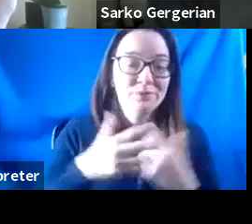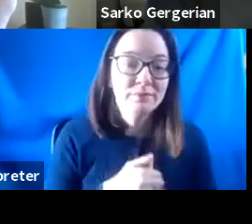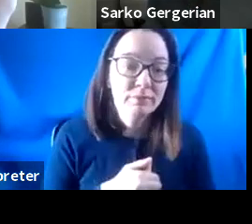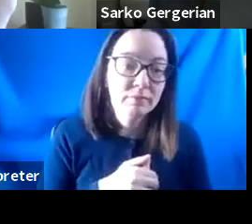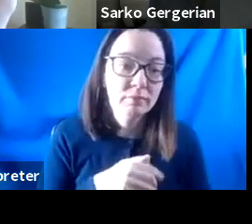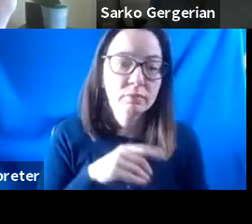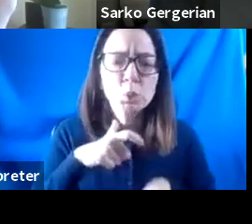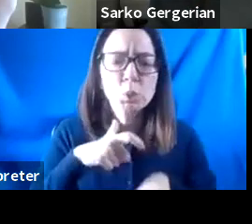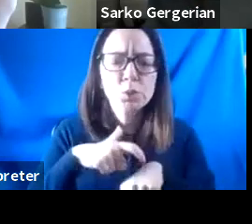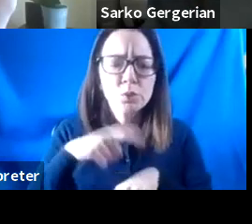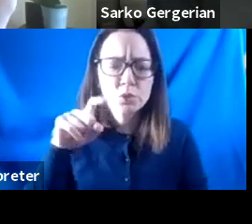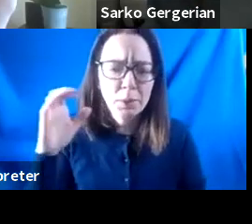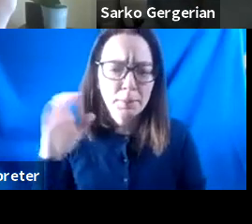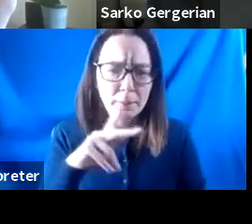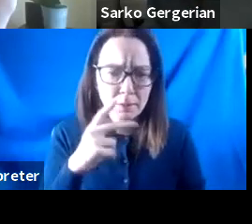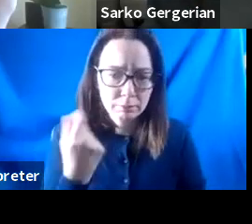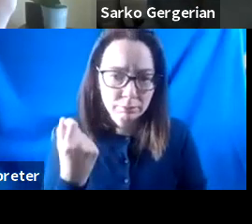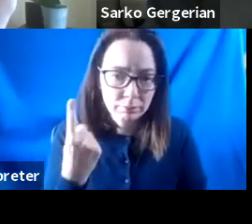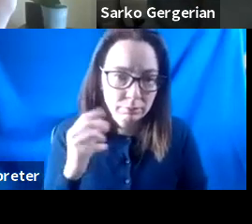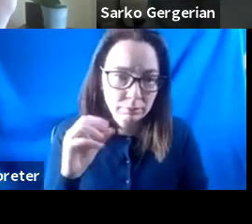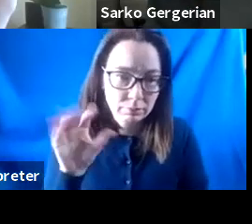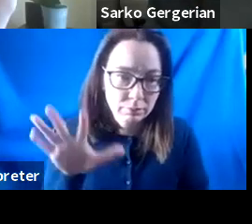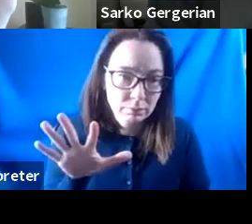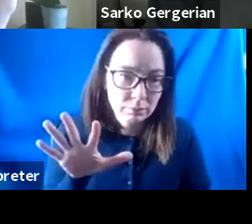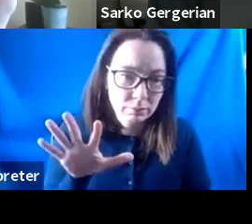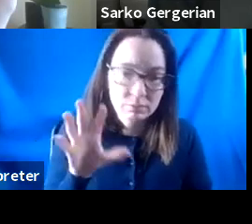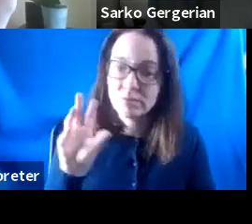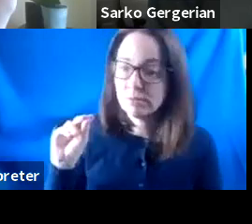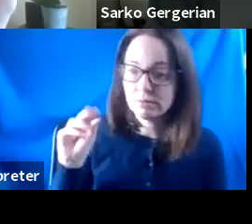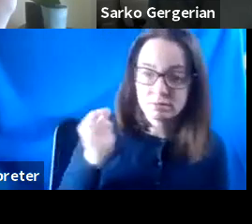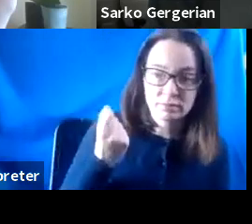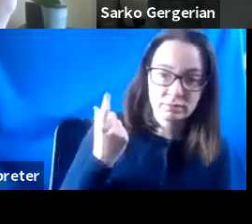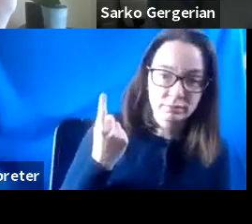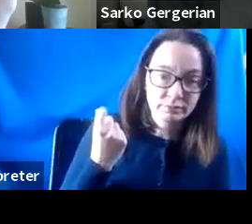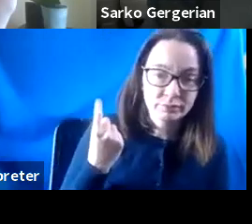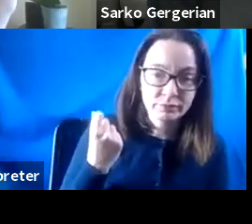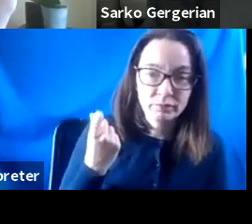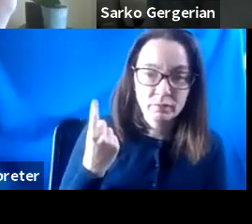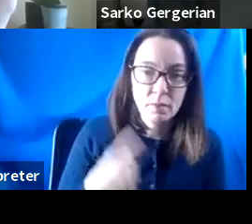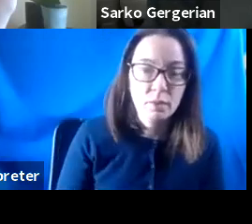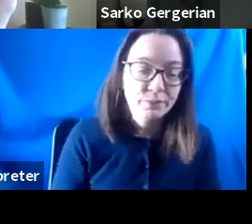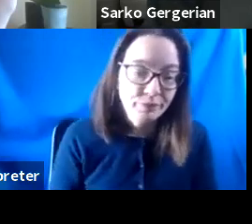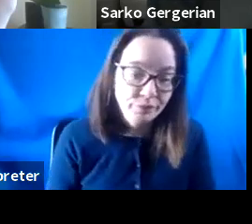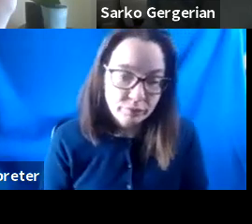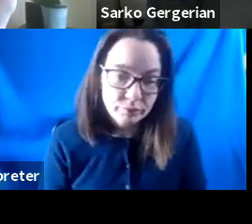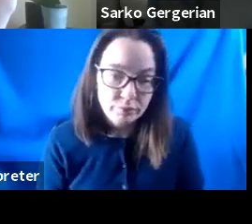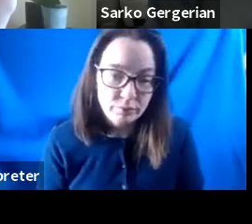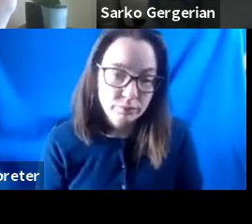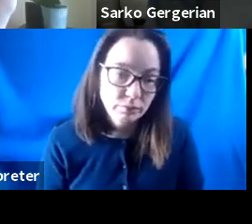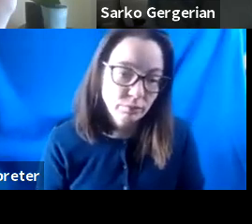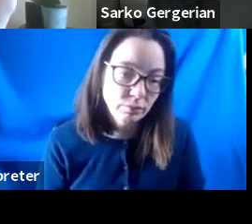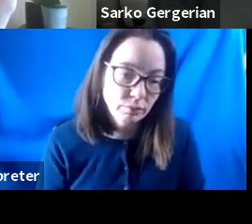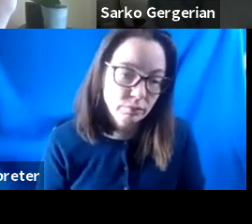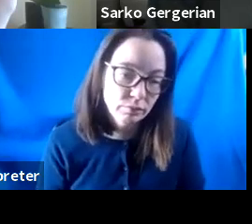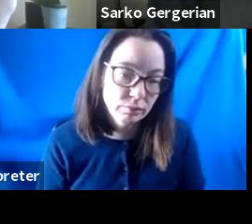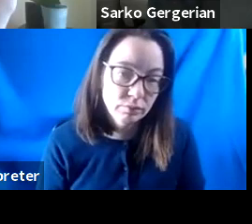What time are we supposed to be back? 11:05? 11. 11. 11. We're due to come back. Okay.